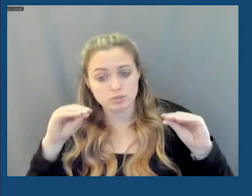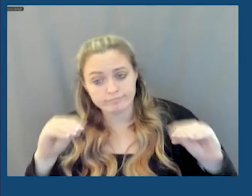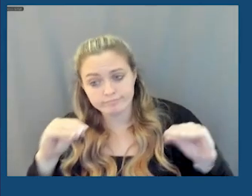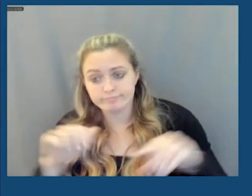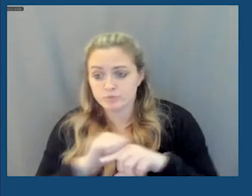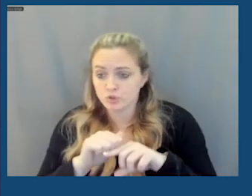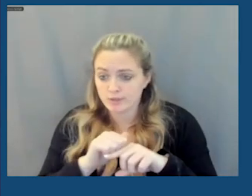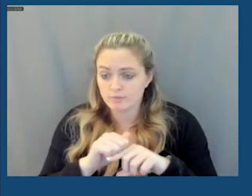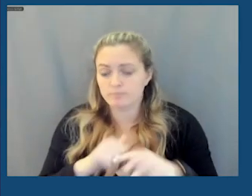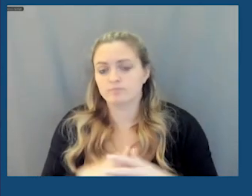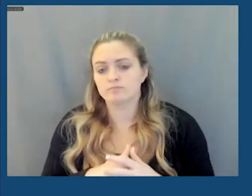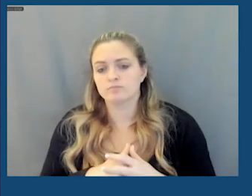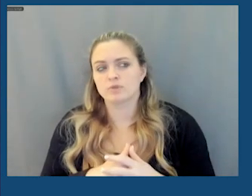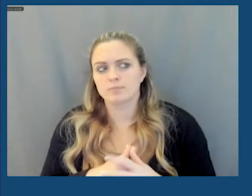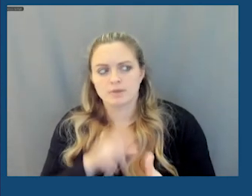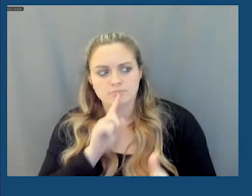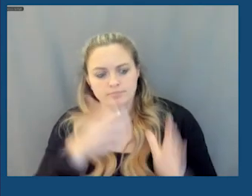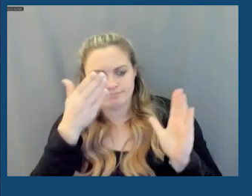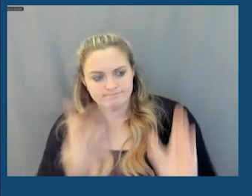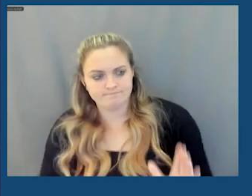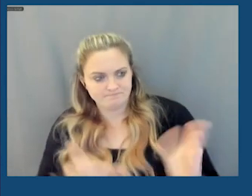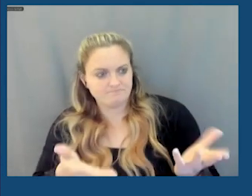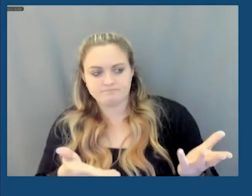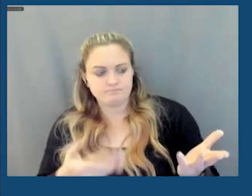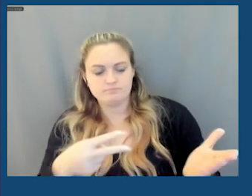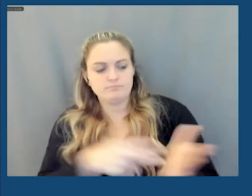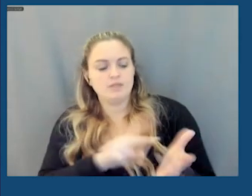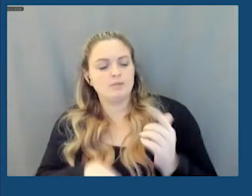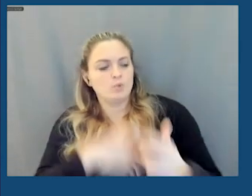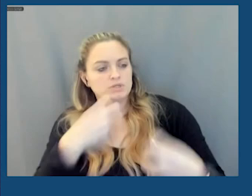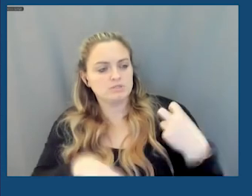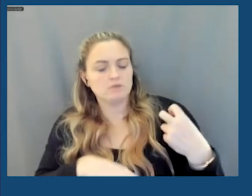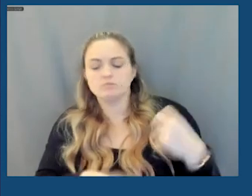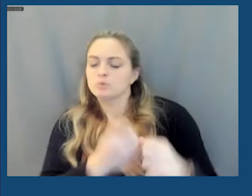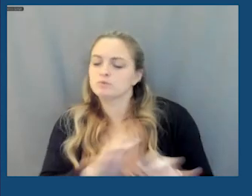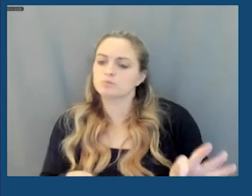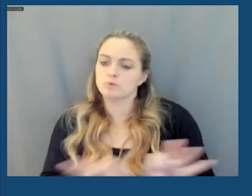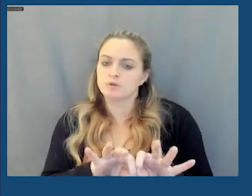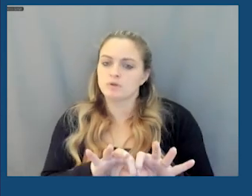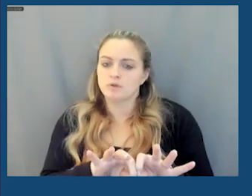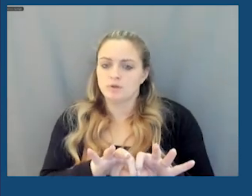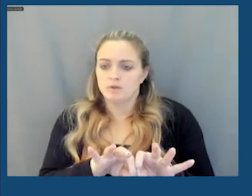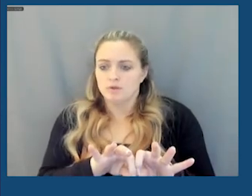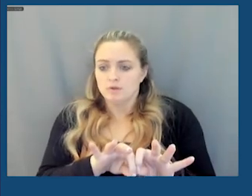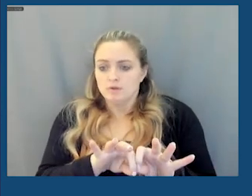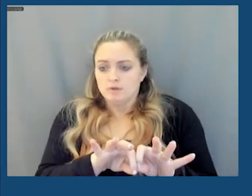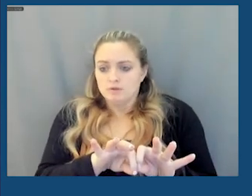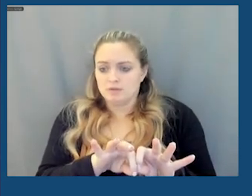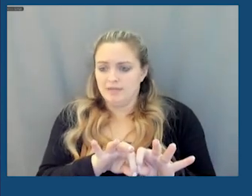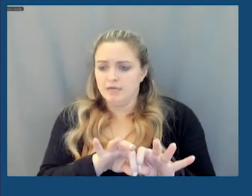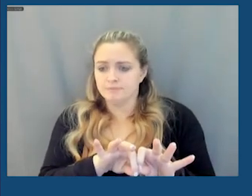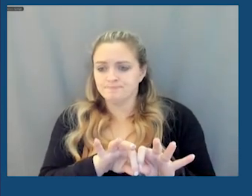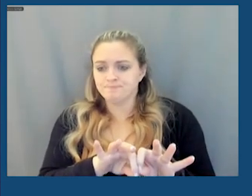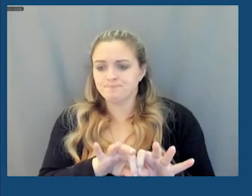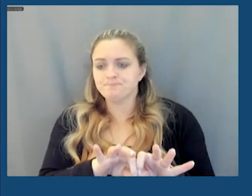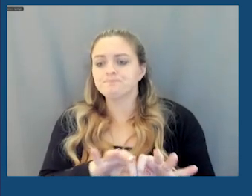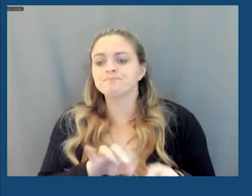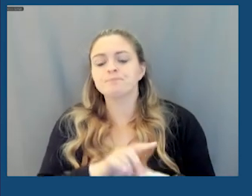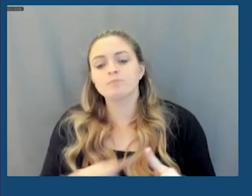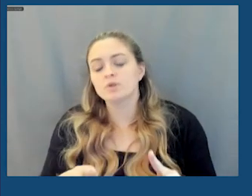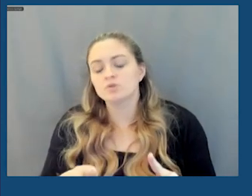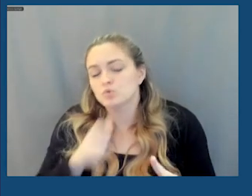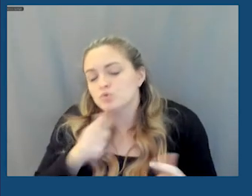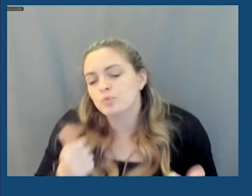that. But visibility, standing up when it's difficult, is the most important thing we can do. As we know, courage is not to be afraid.